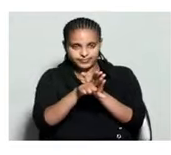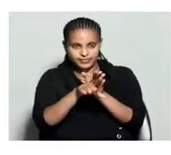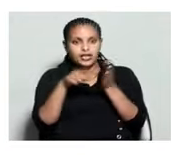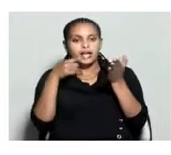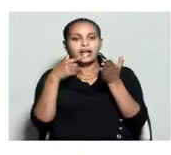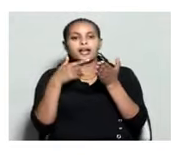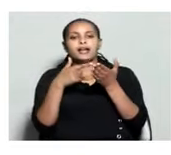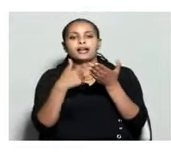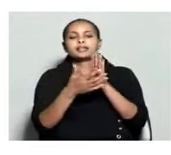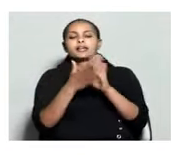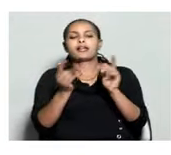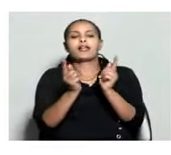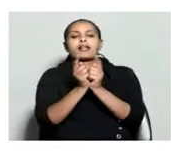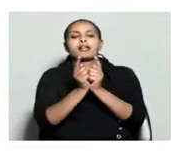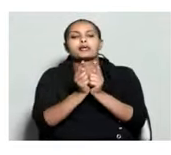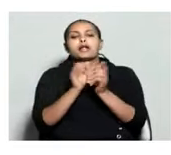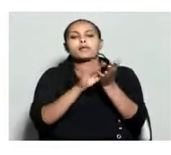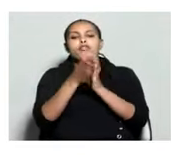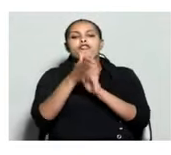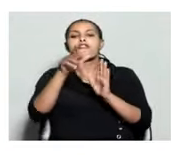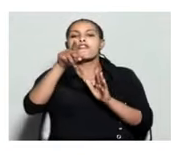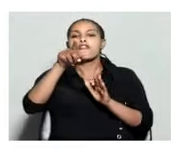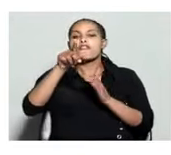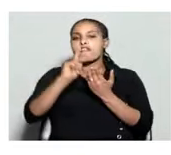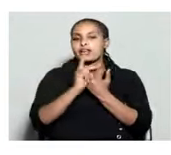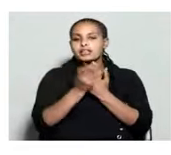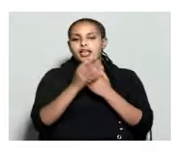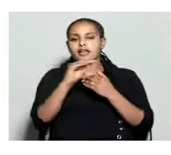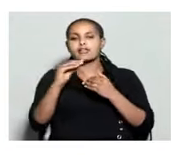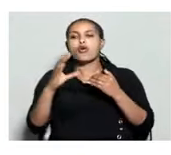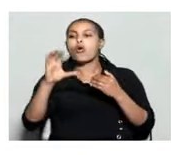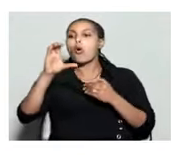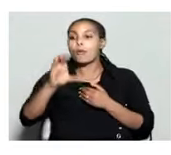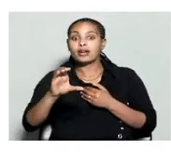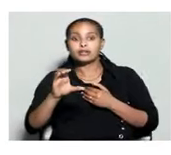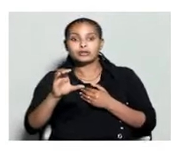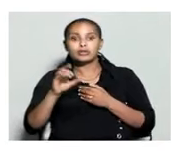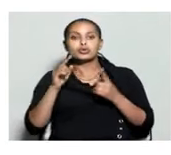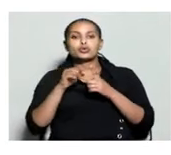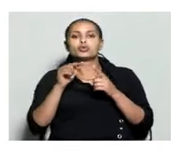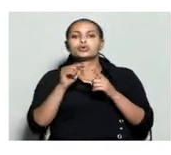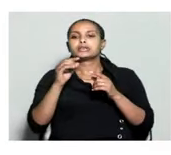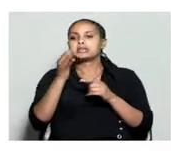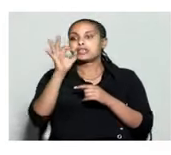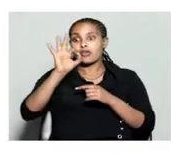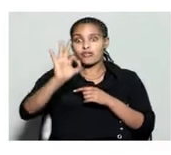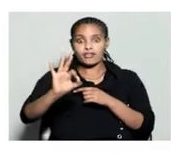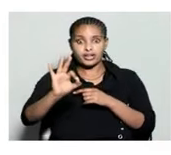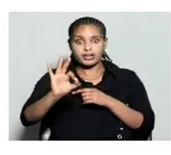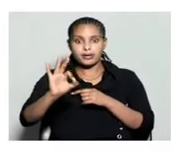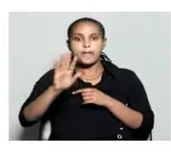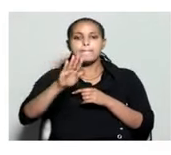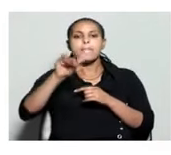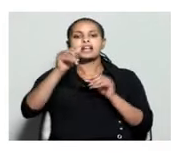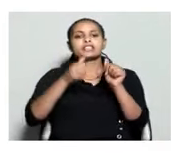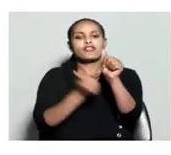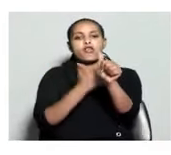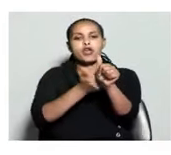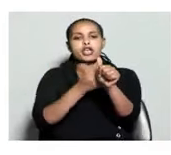It relates the number of phases and components to the degree of freedom by the